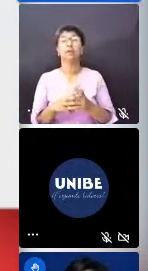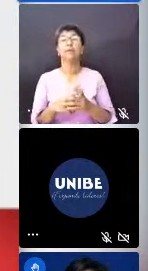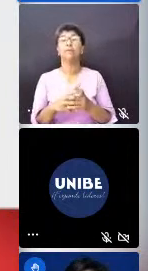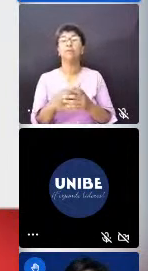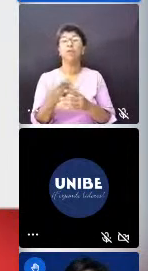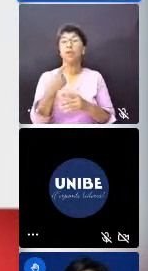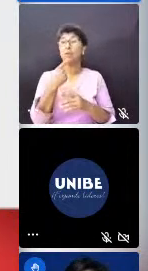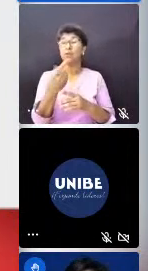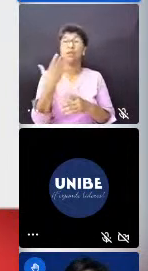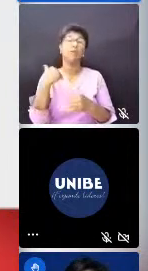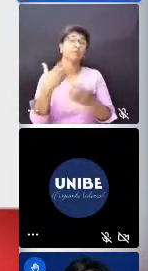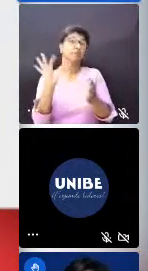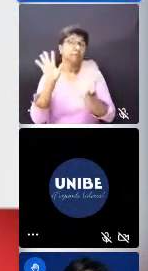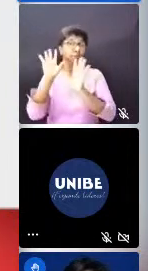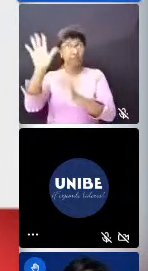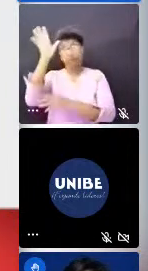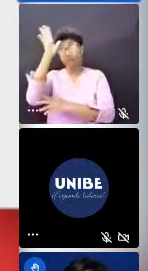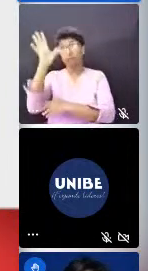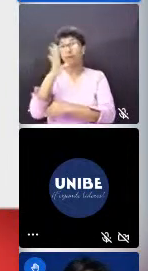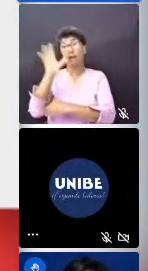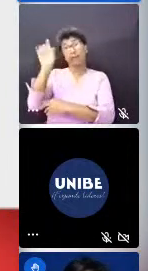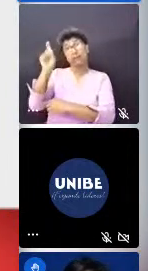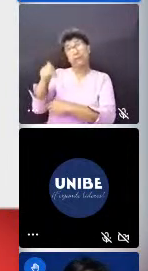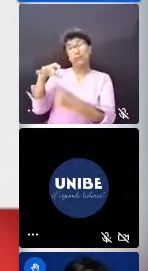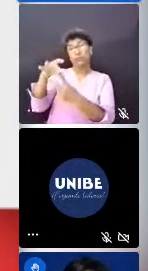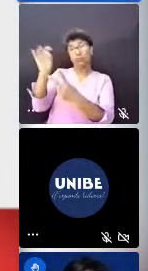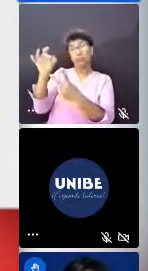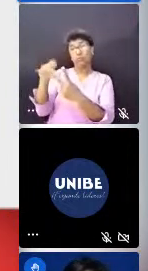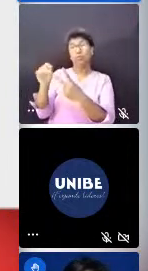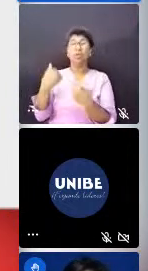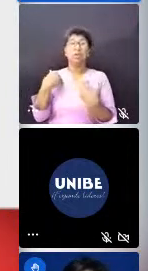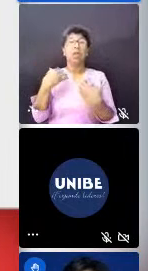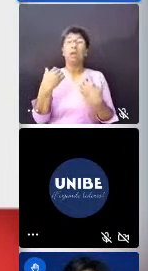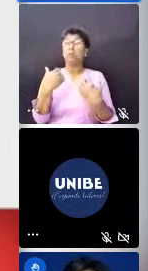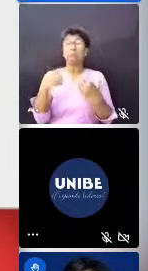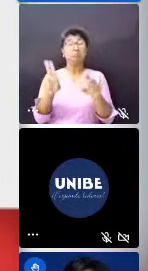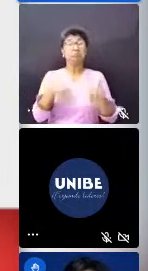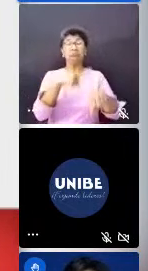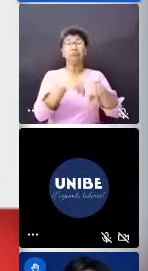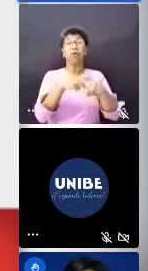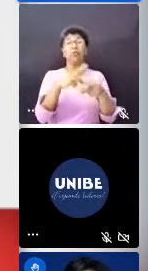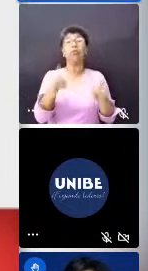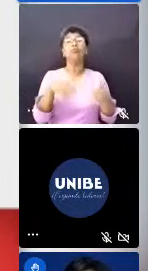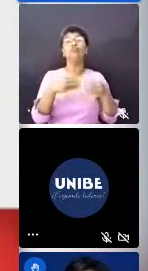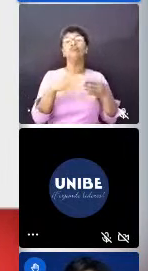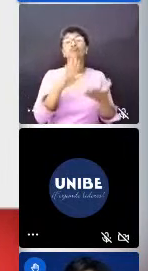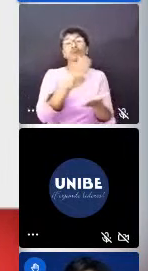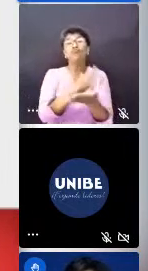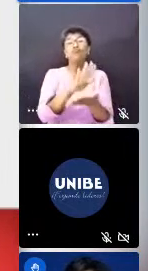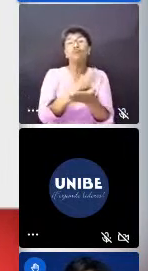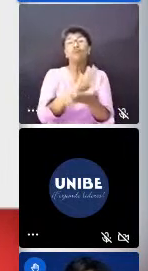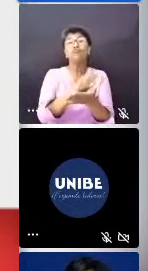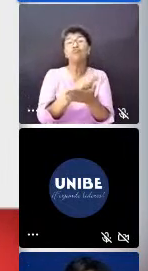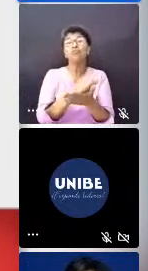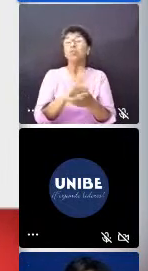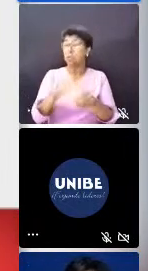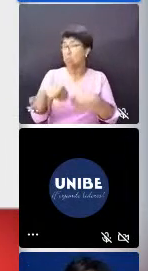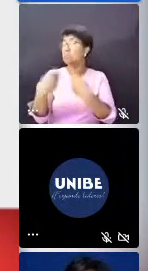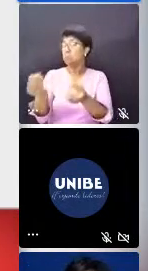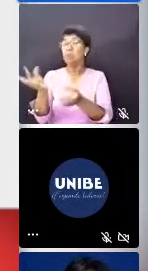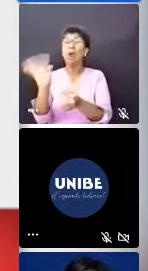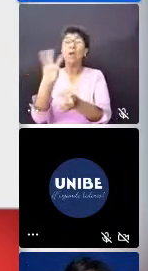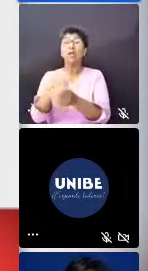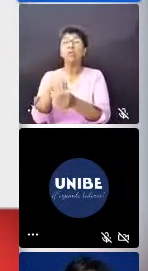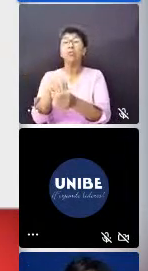based on parents' decision, kids can attend the mainstream school where they assisted, There are special